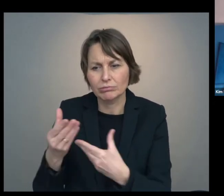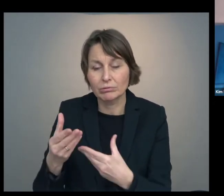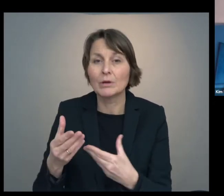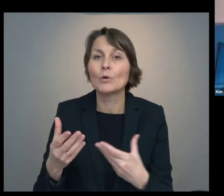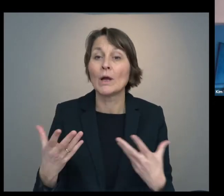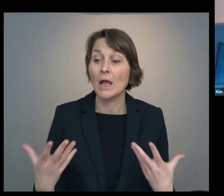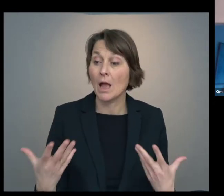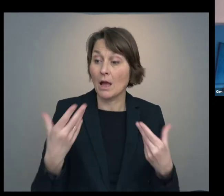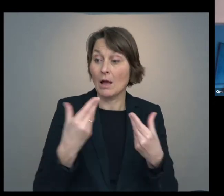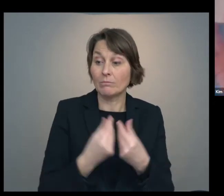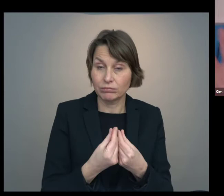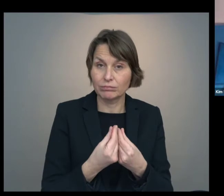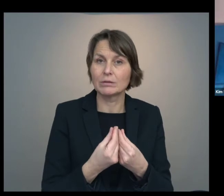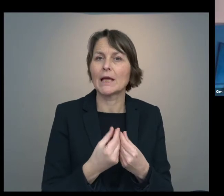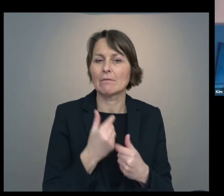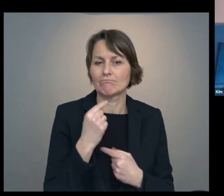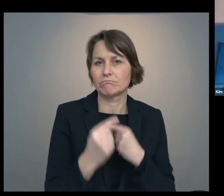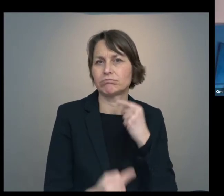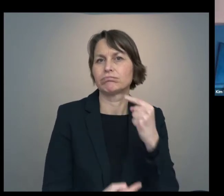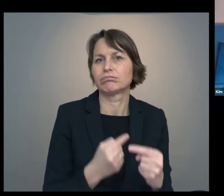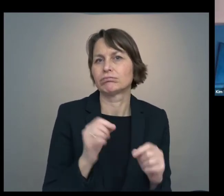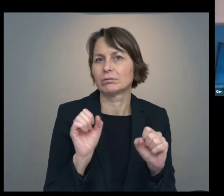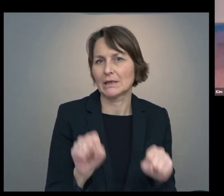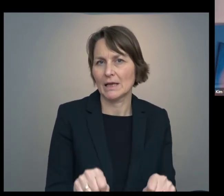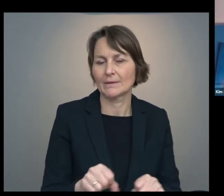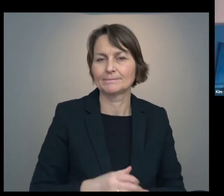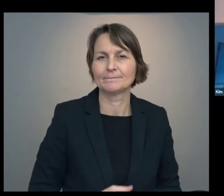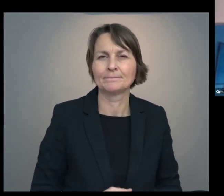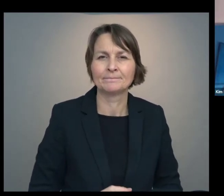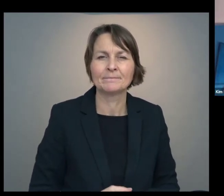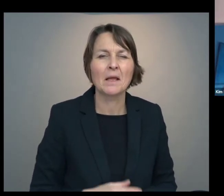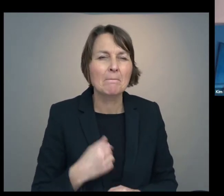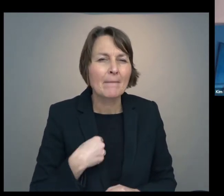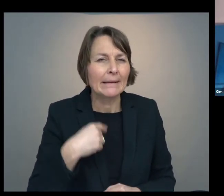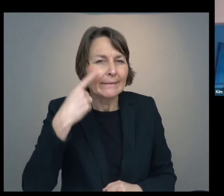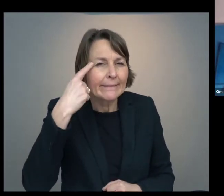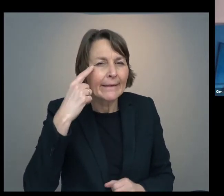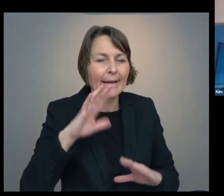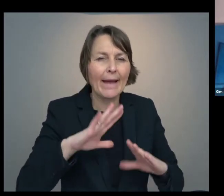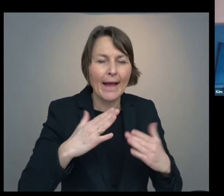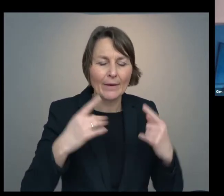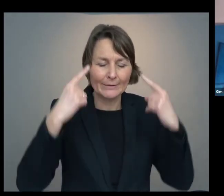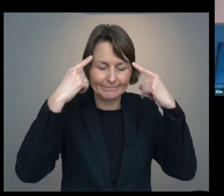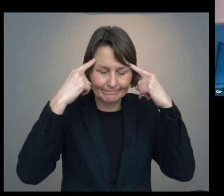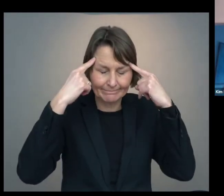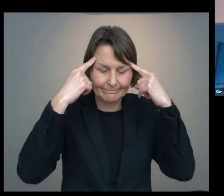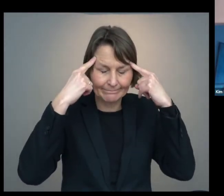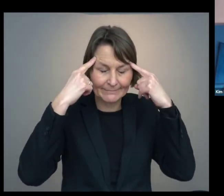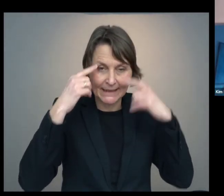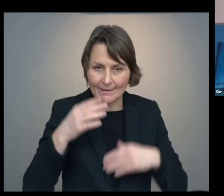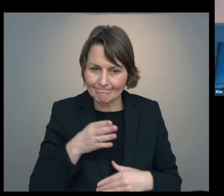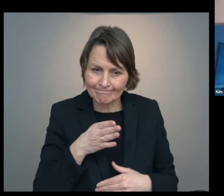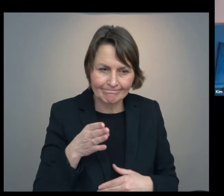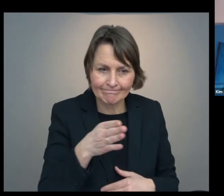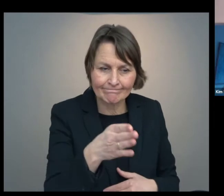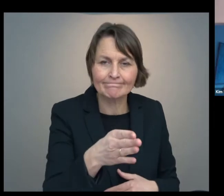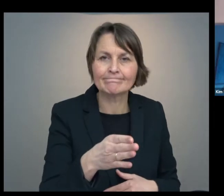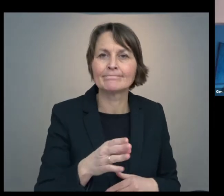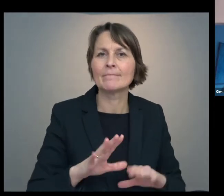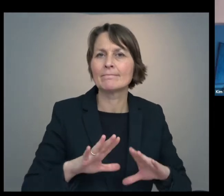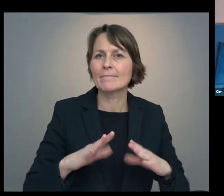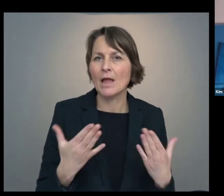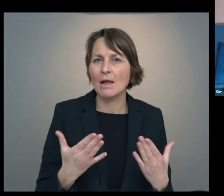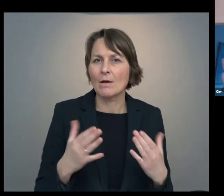would very much like to work along or down that route. We need to get our head around what's